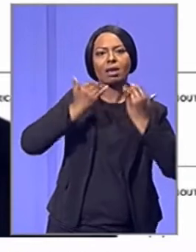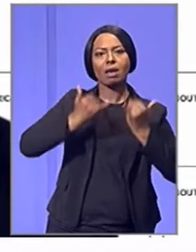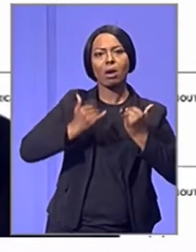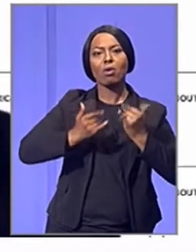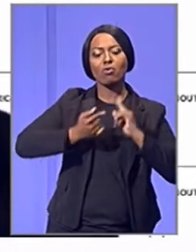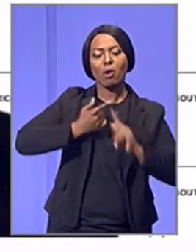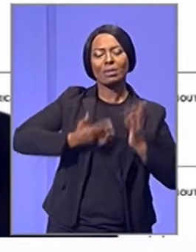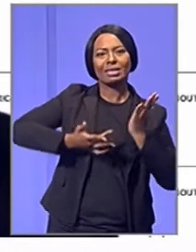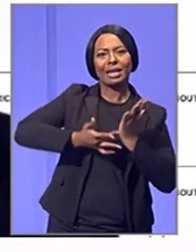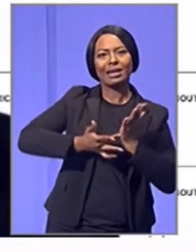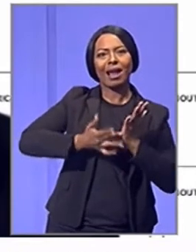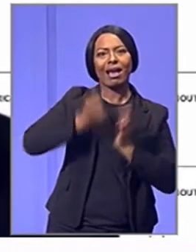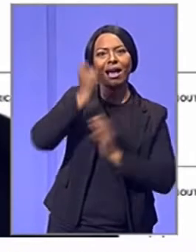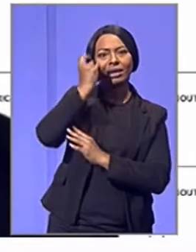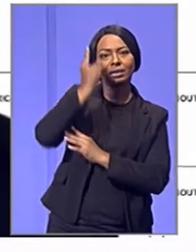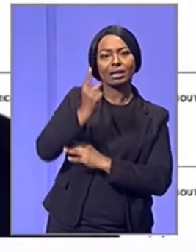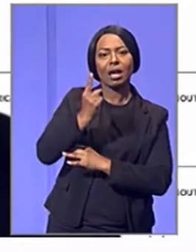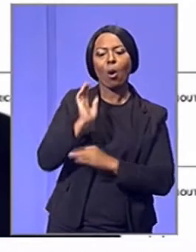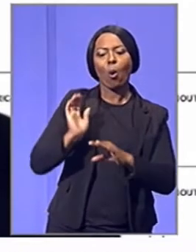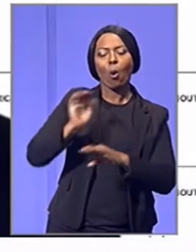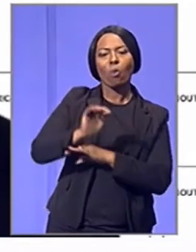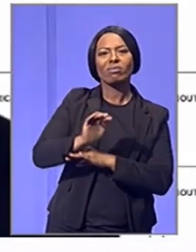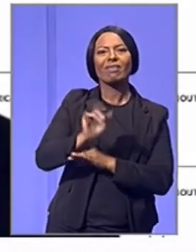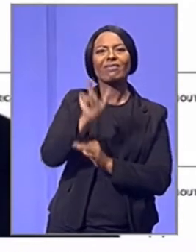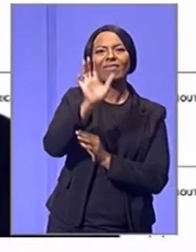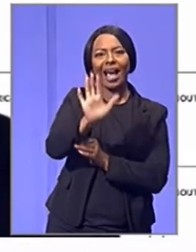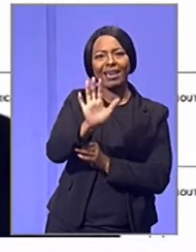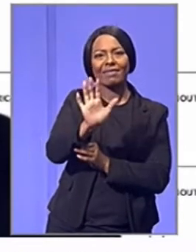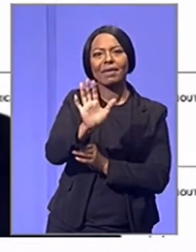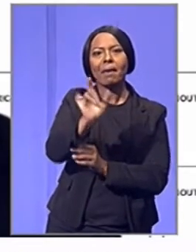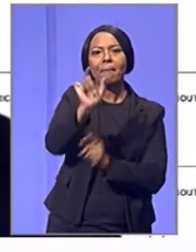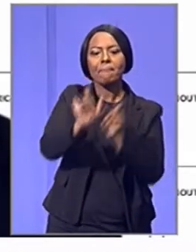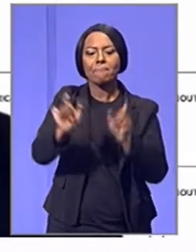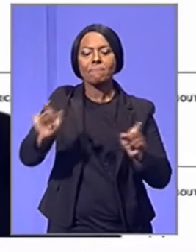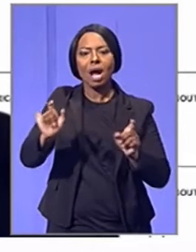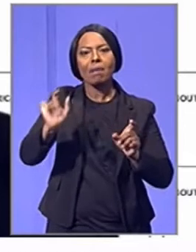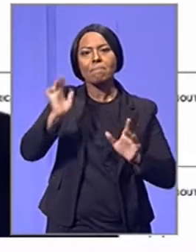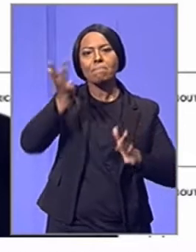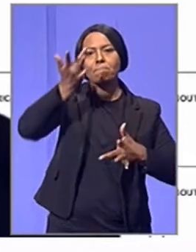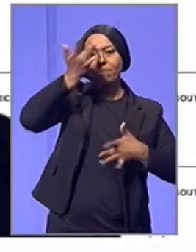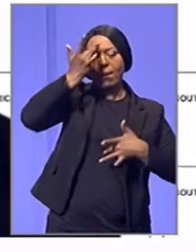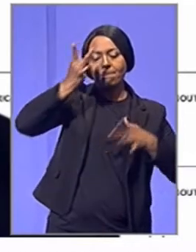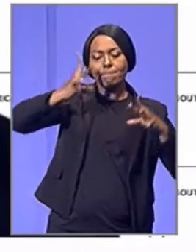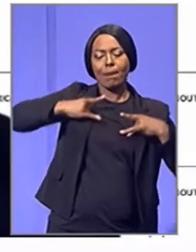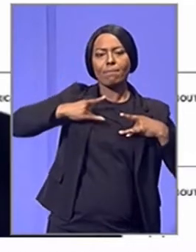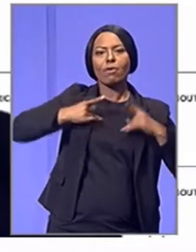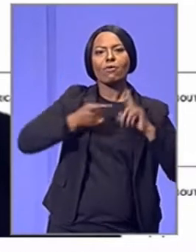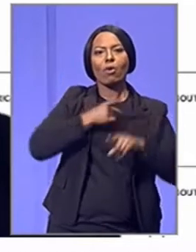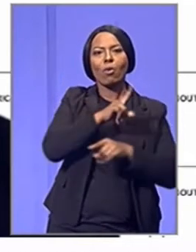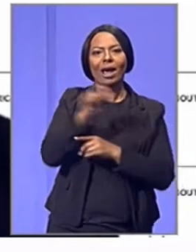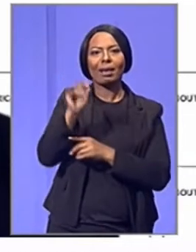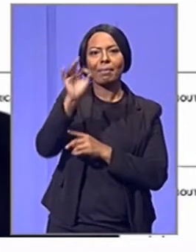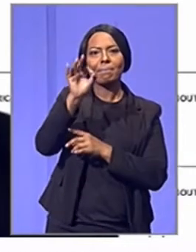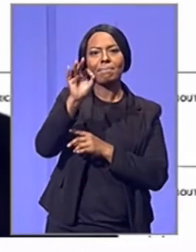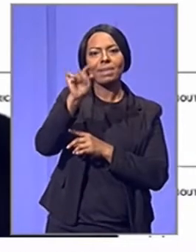definition of more than 5 cases on a daily basis per 100,000 of